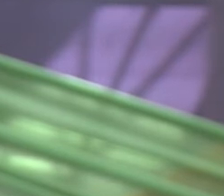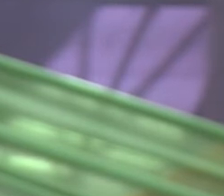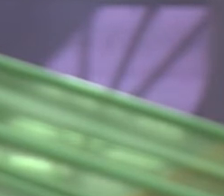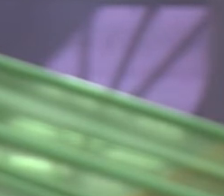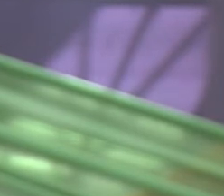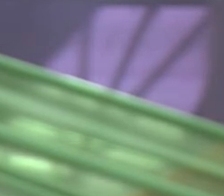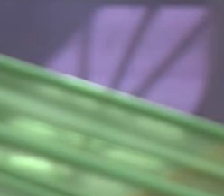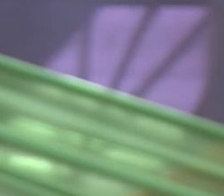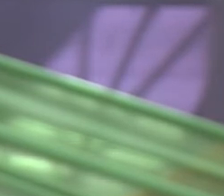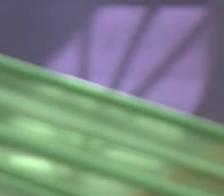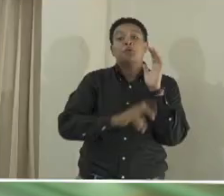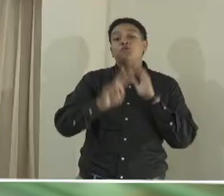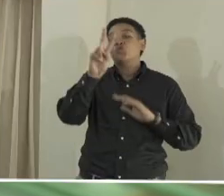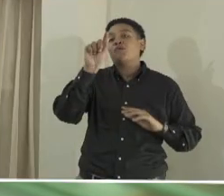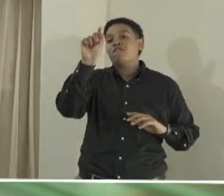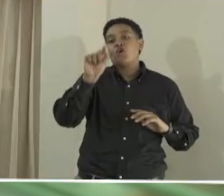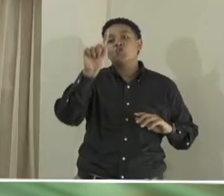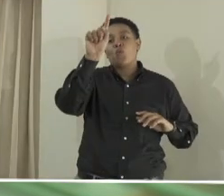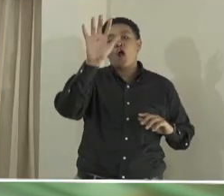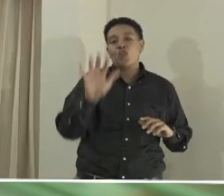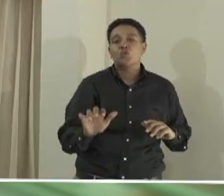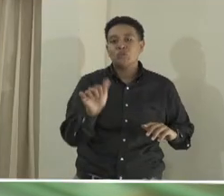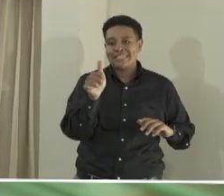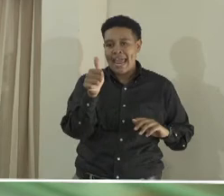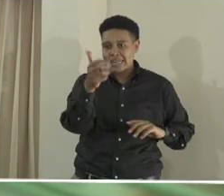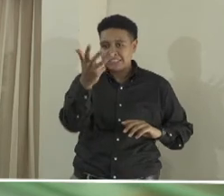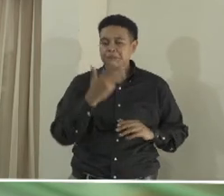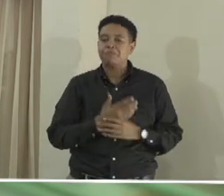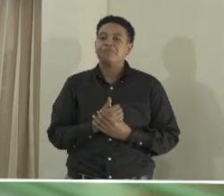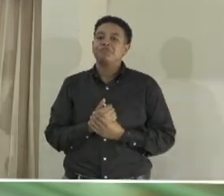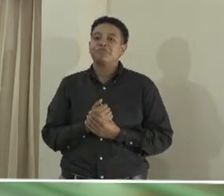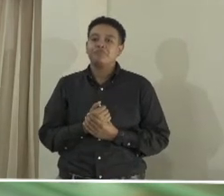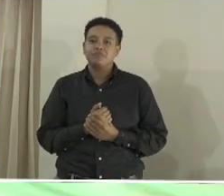1 through to 10.